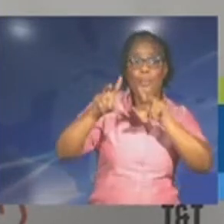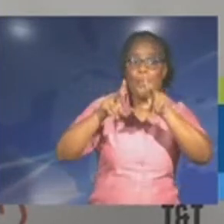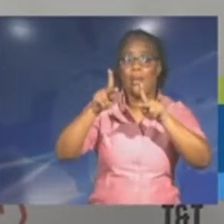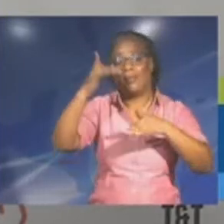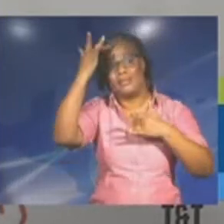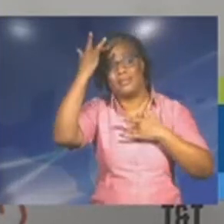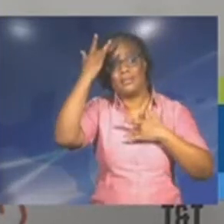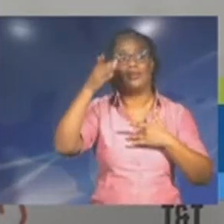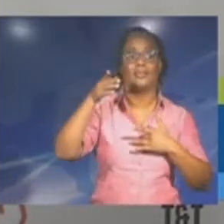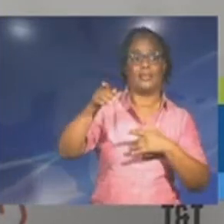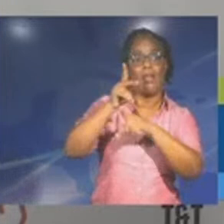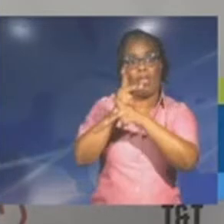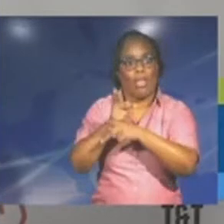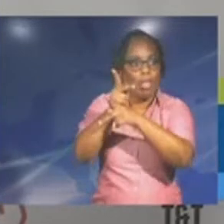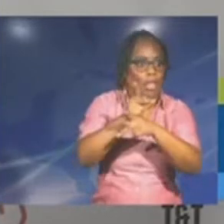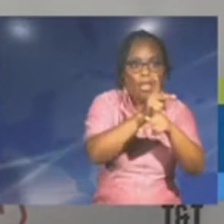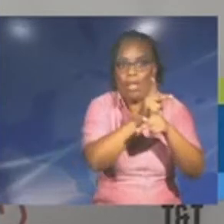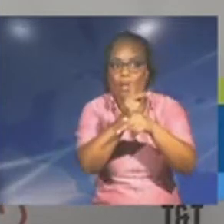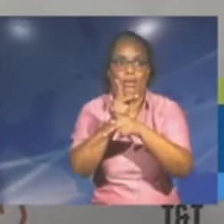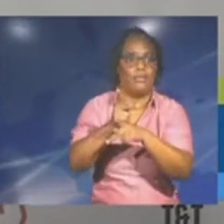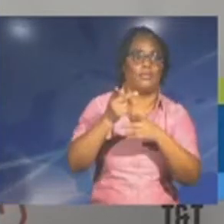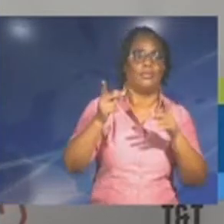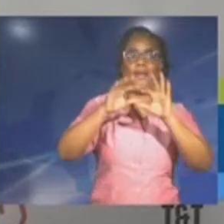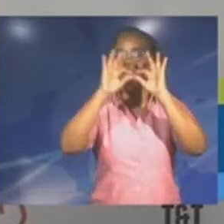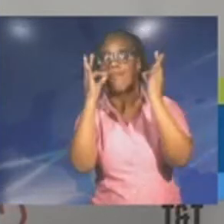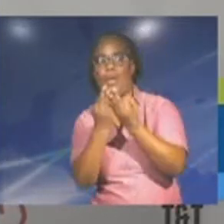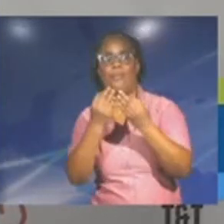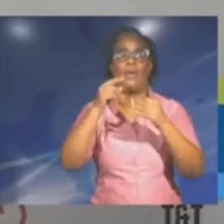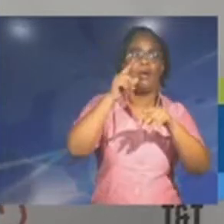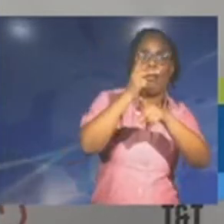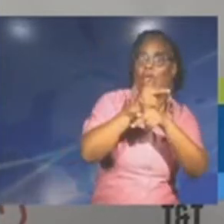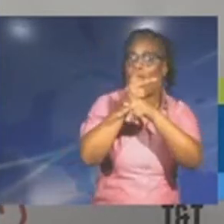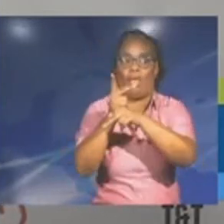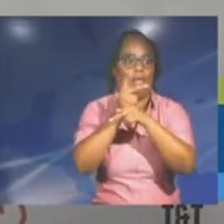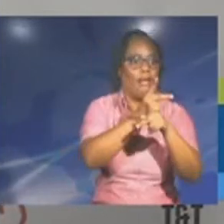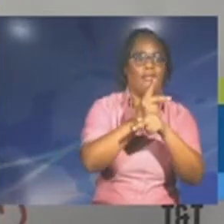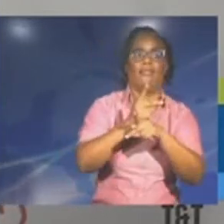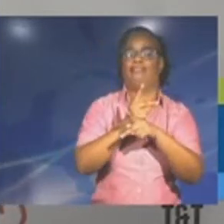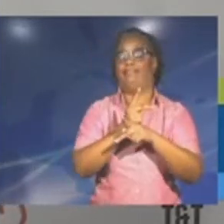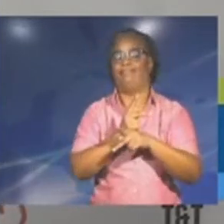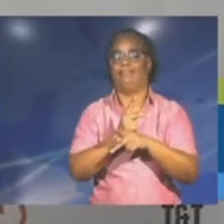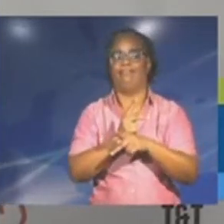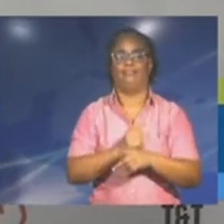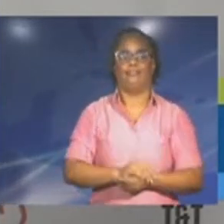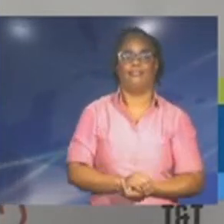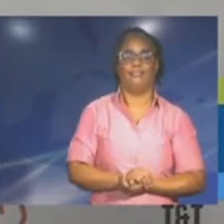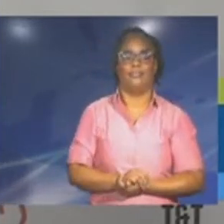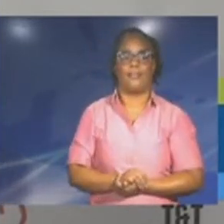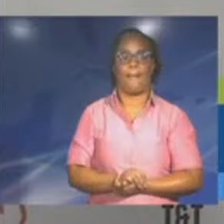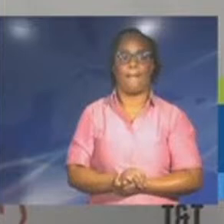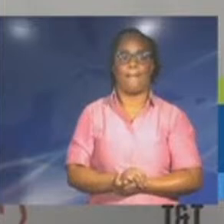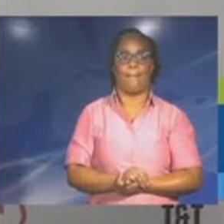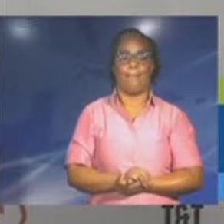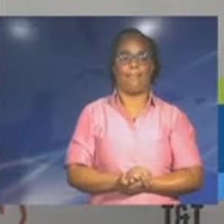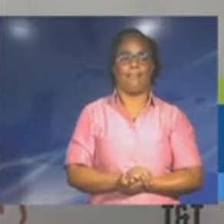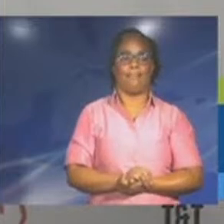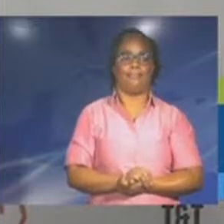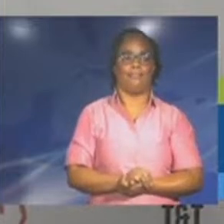tend to. But along with the mental health support that we do have, it aids in our work-life